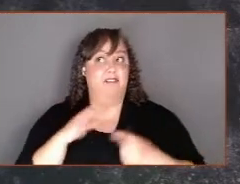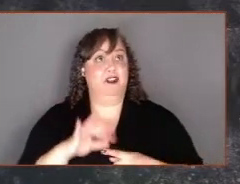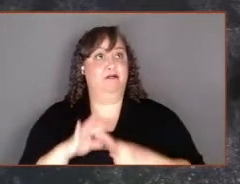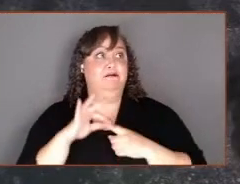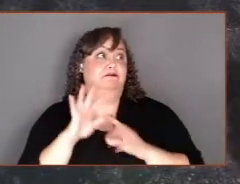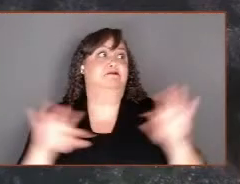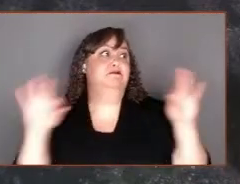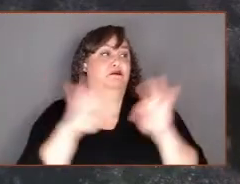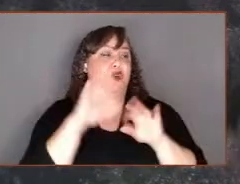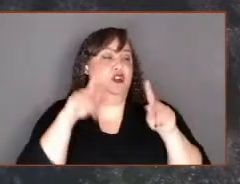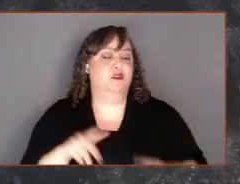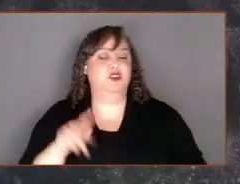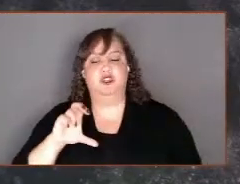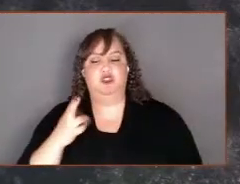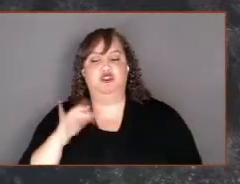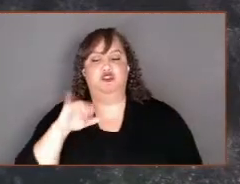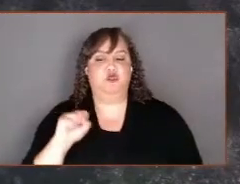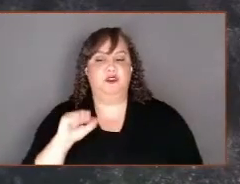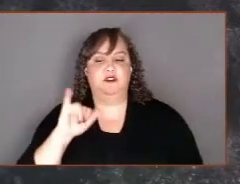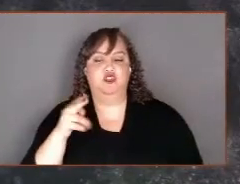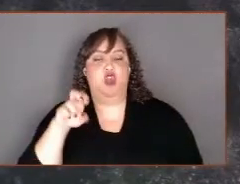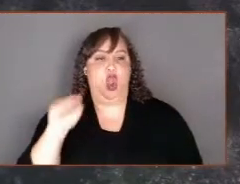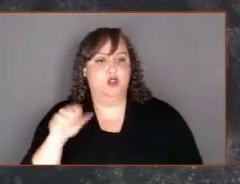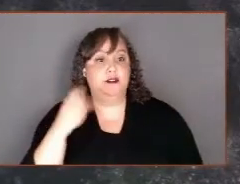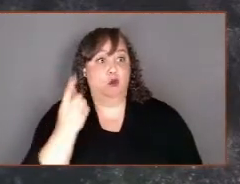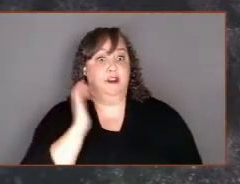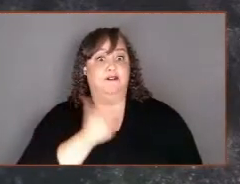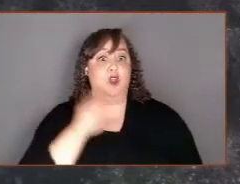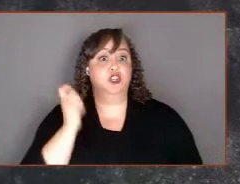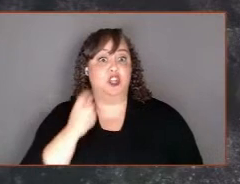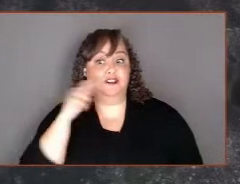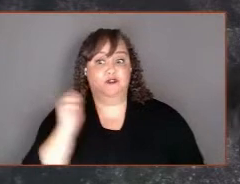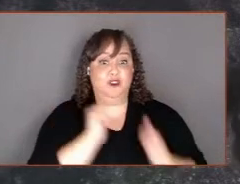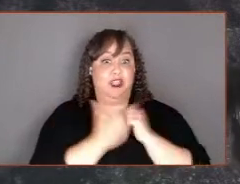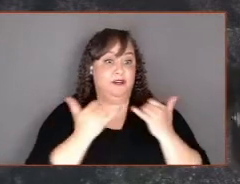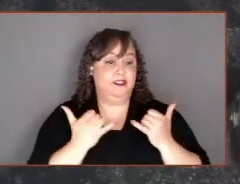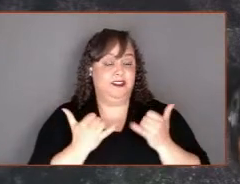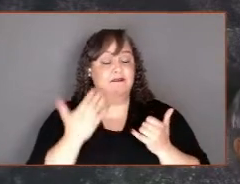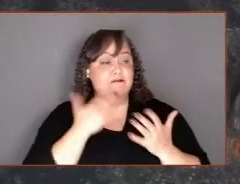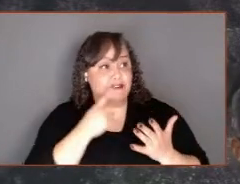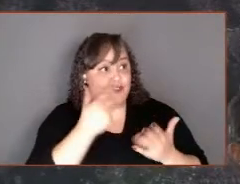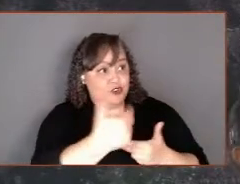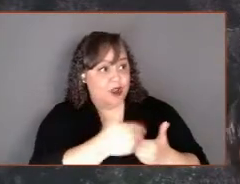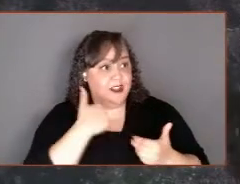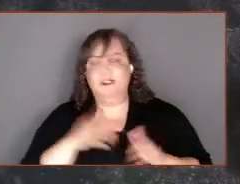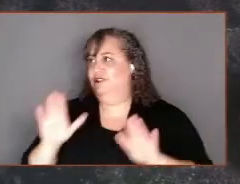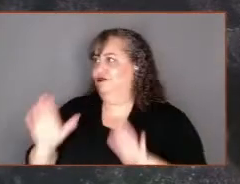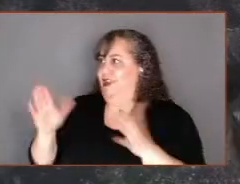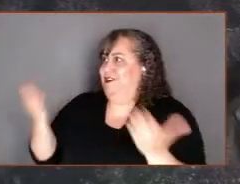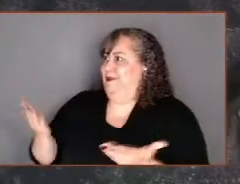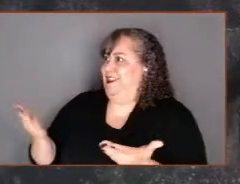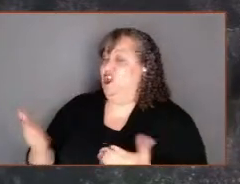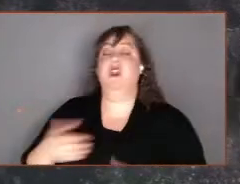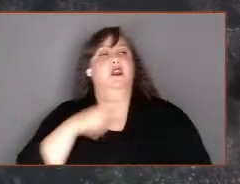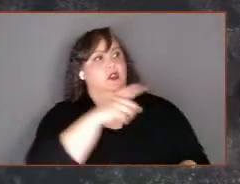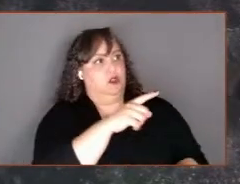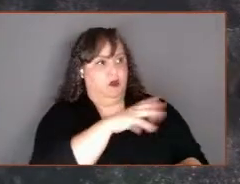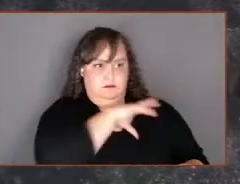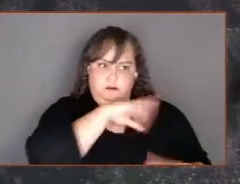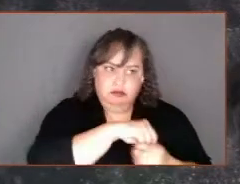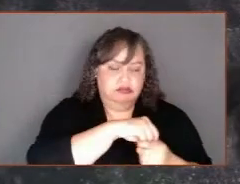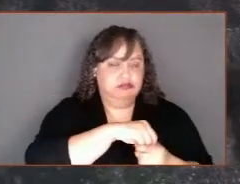today's competition. So happy you could join us, Chris. Natalie, it's great to be here. Yes. So, Chris, you've been so instrumental in the